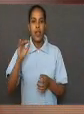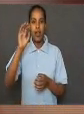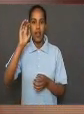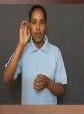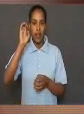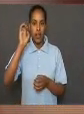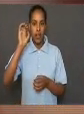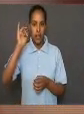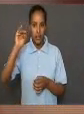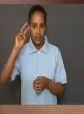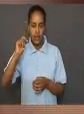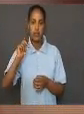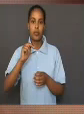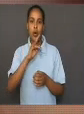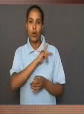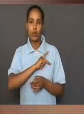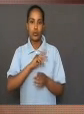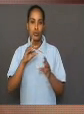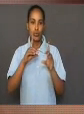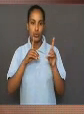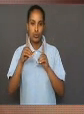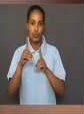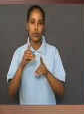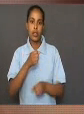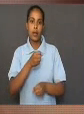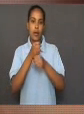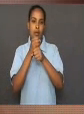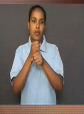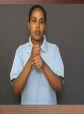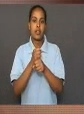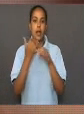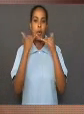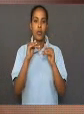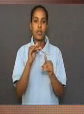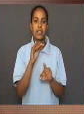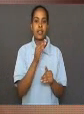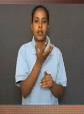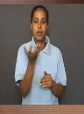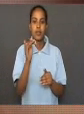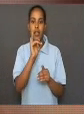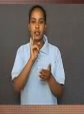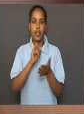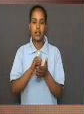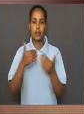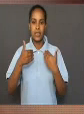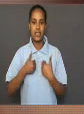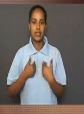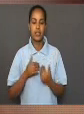Extensive properties are those that do depend on the amount of substance that is present.